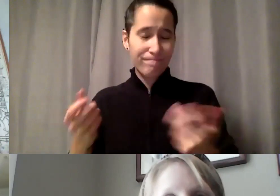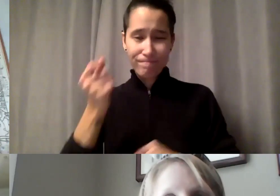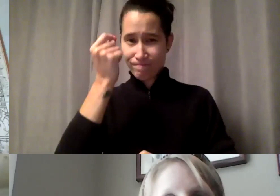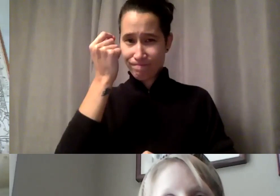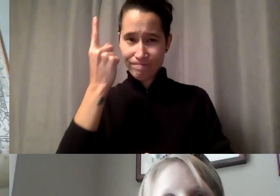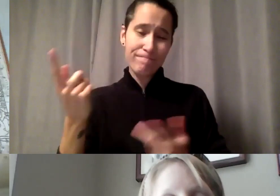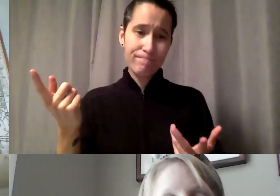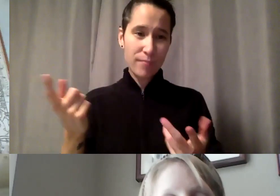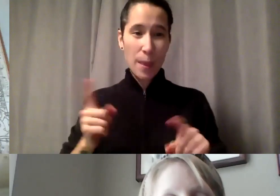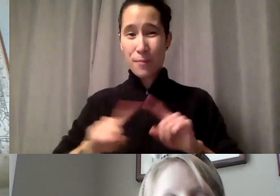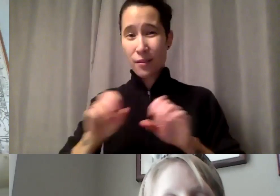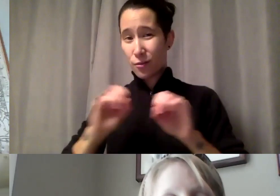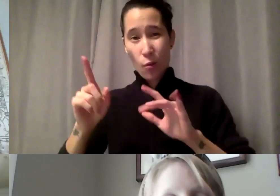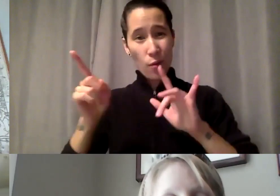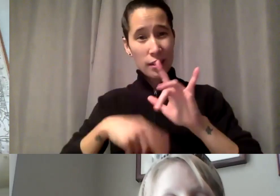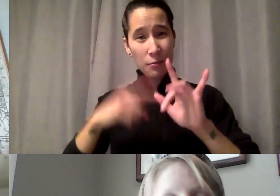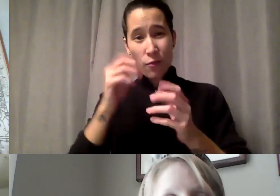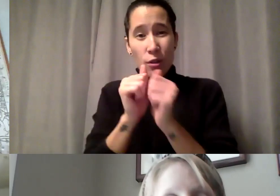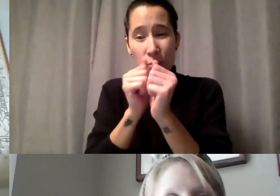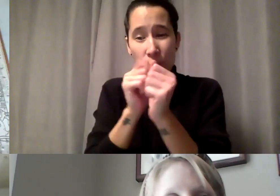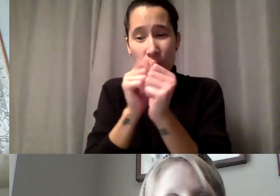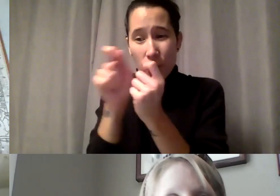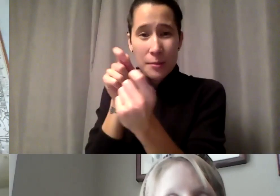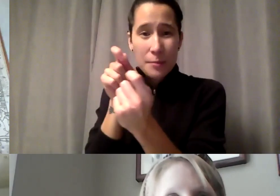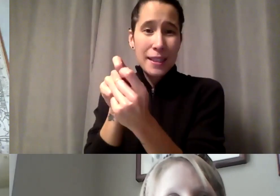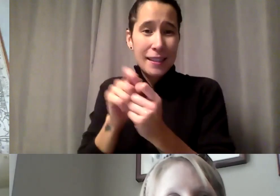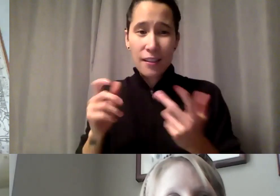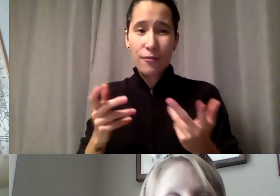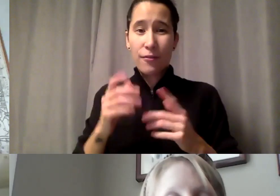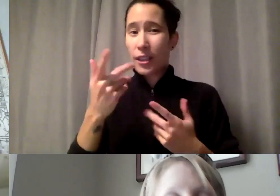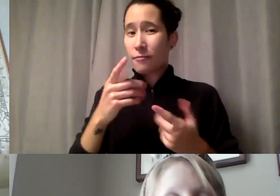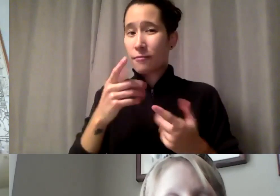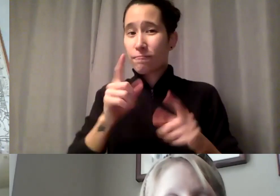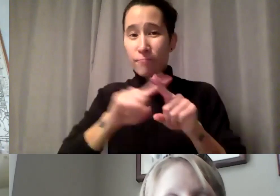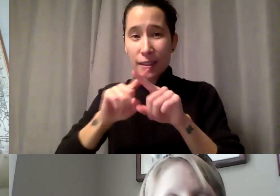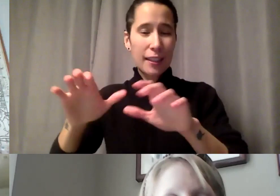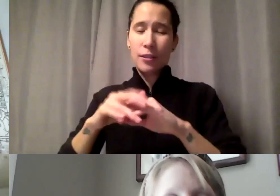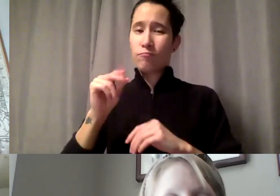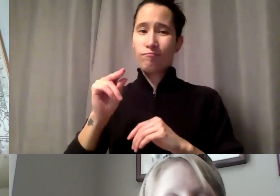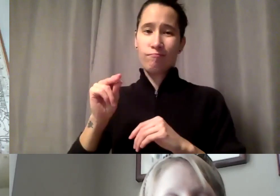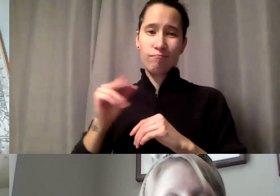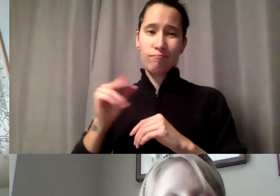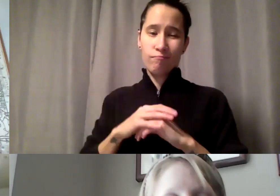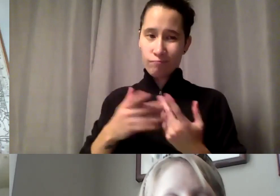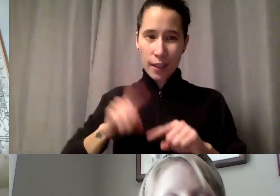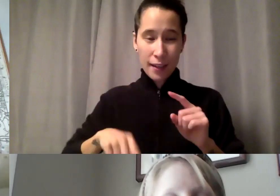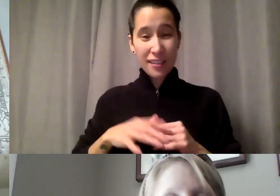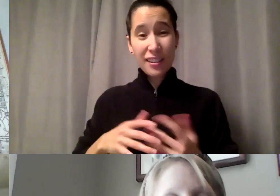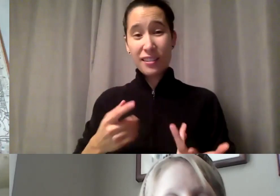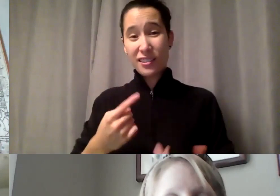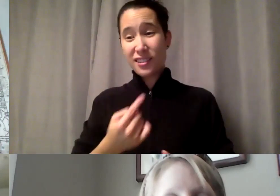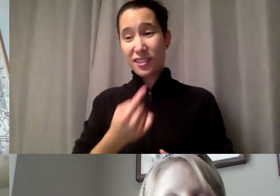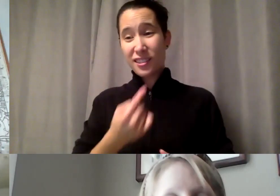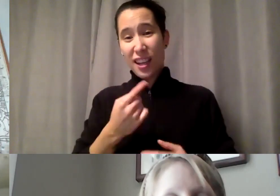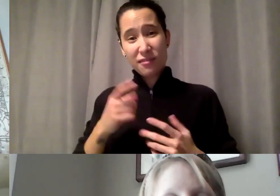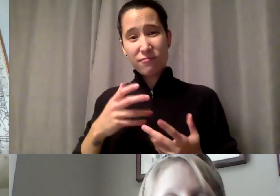no exemptions for sport specific type of activity in the order, and we're all having to make those tough decisions in the short term